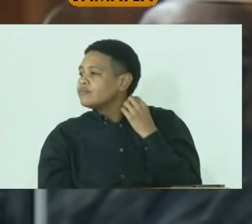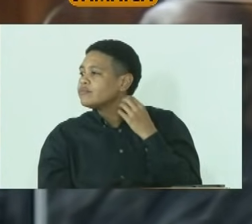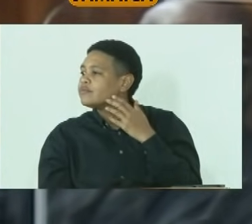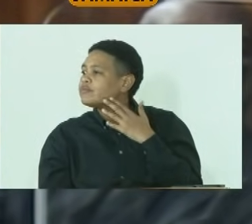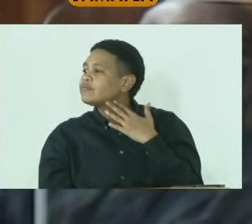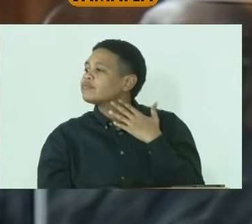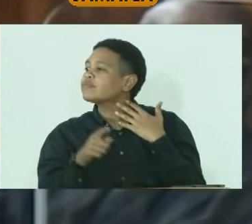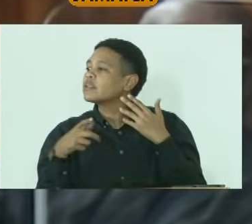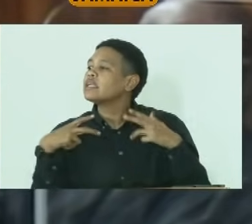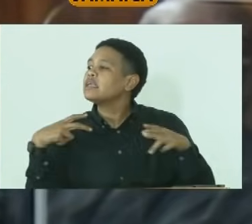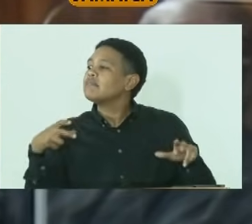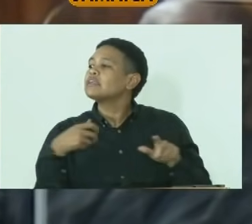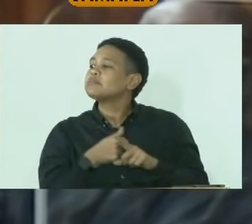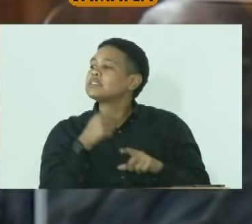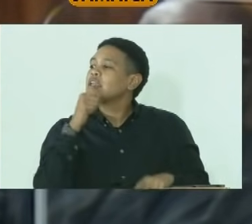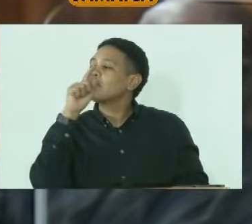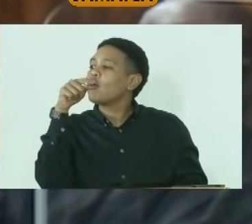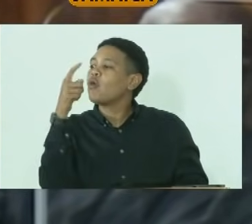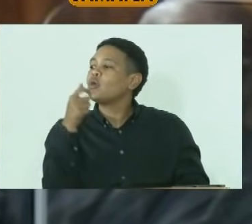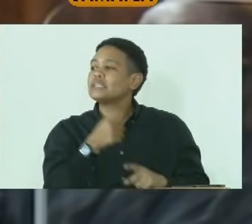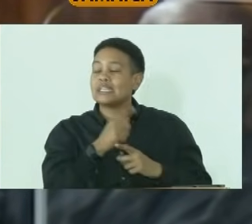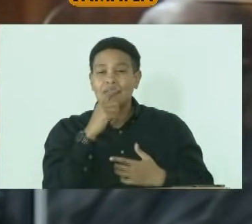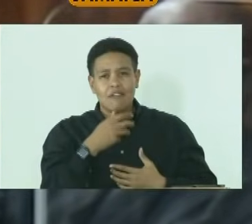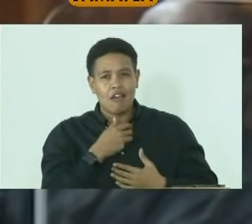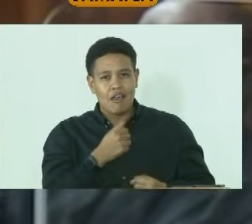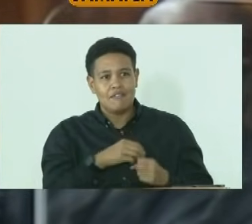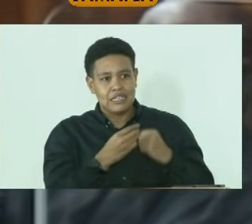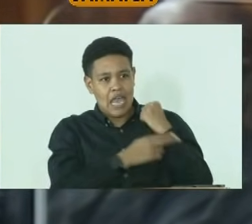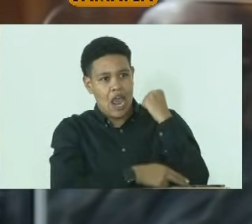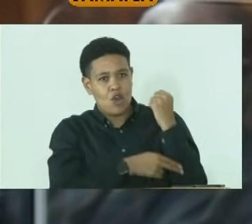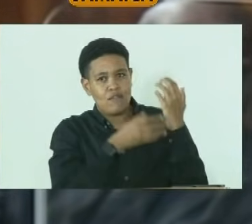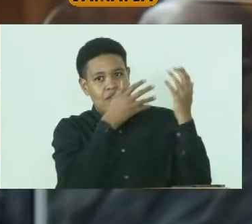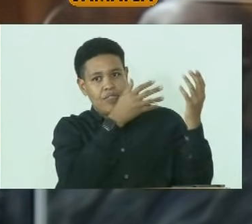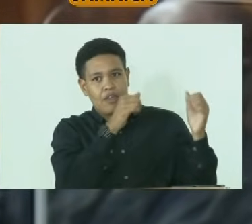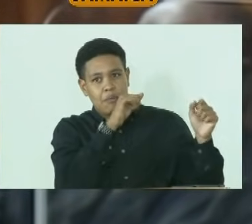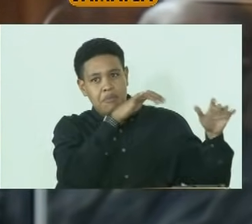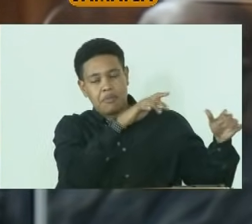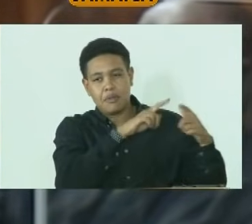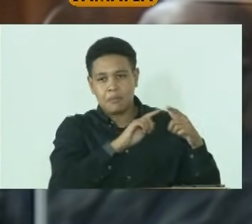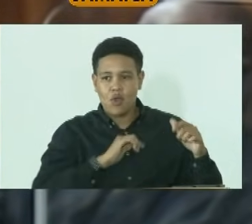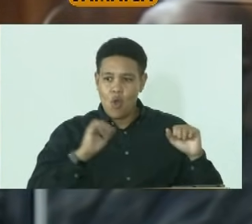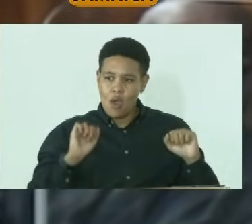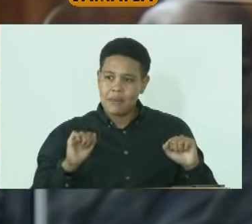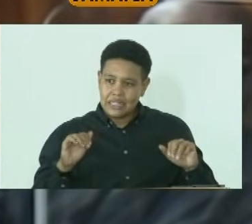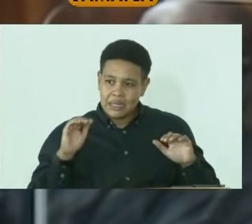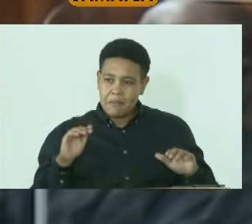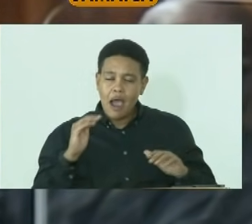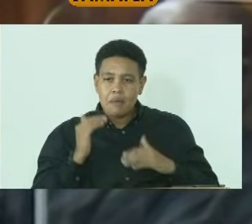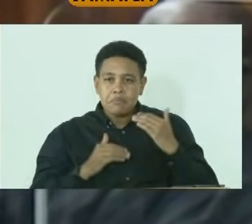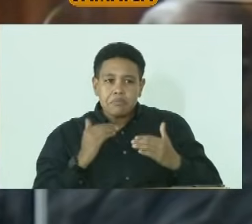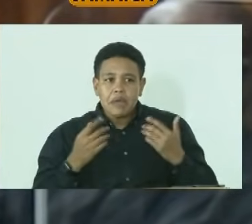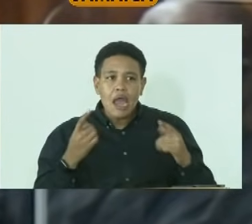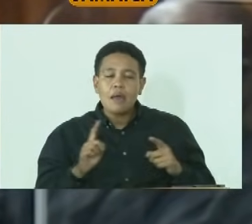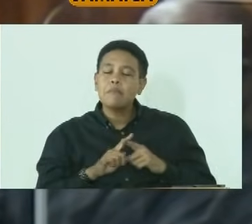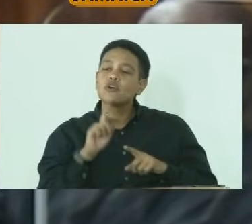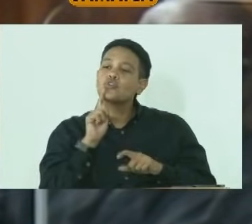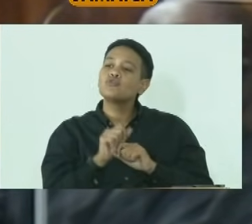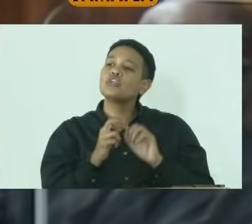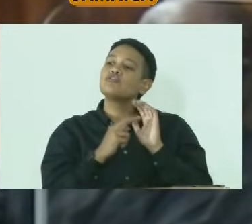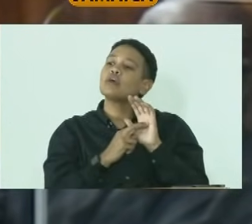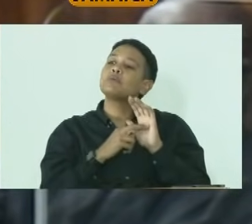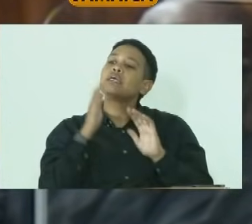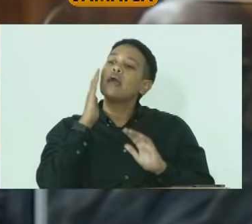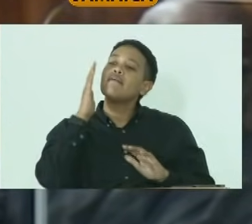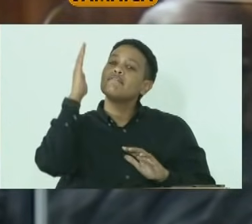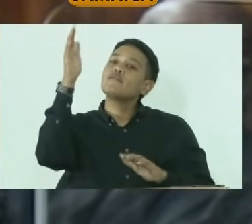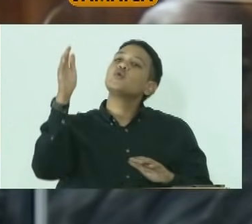This investment is not only a vote of confidence in our local economy and our ability to bounce back, but it also represents future